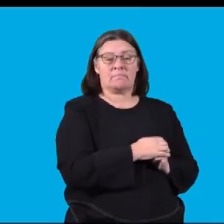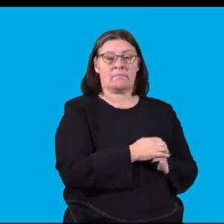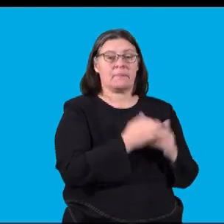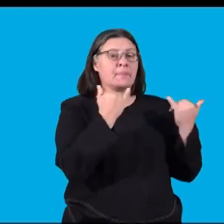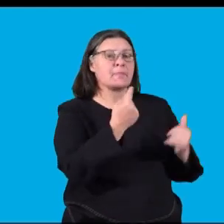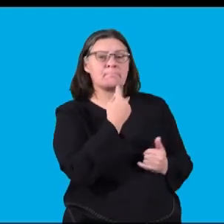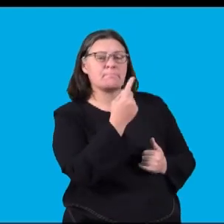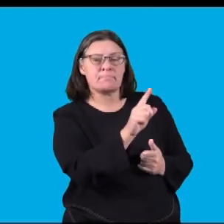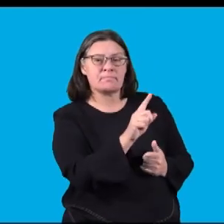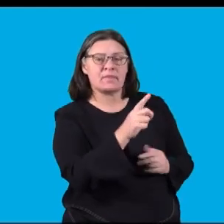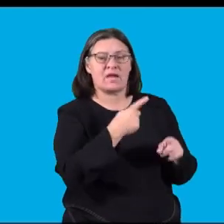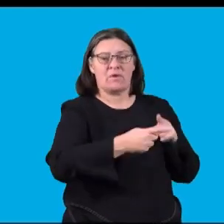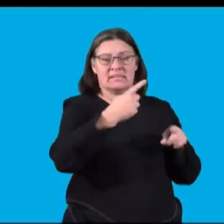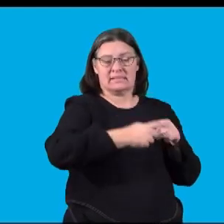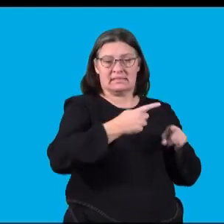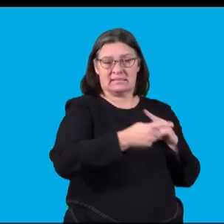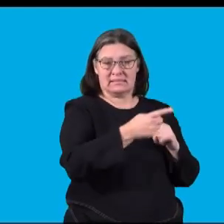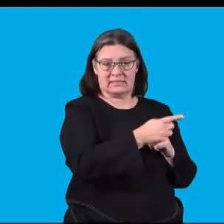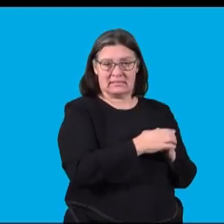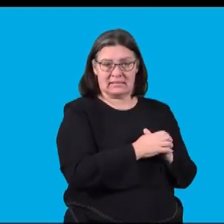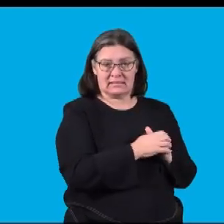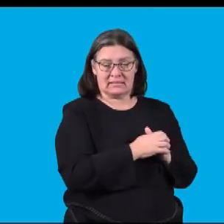now say rent